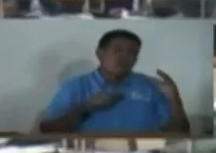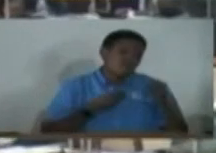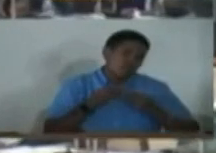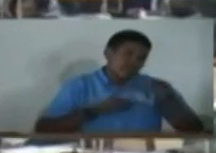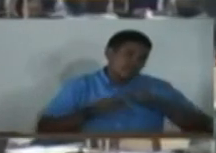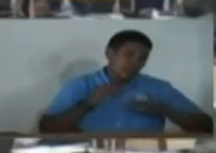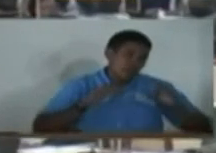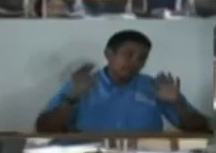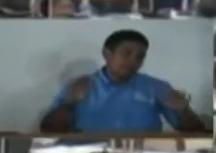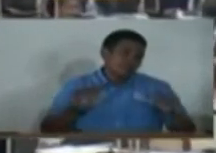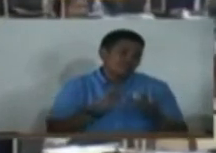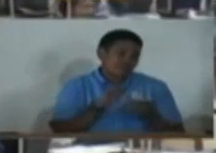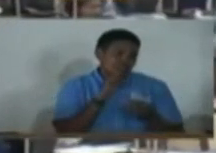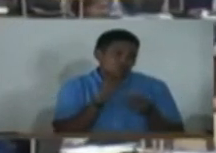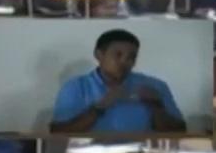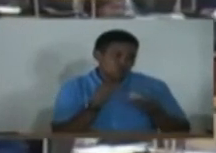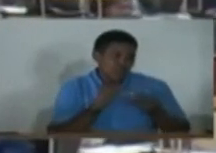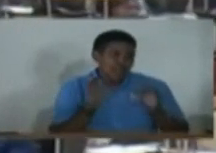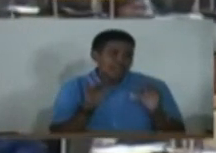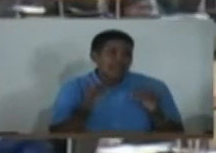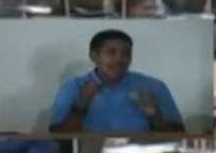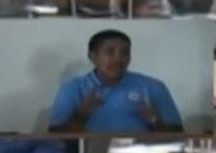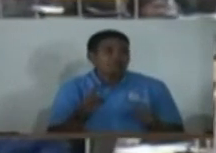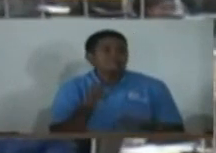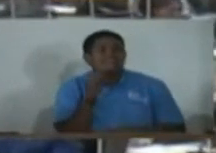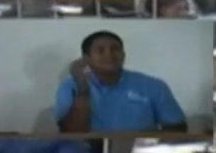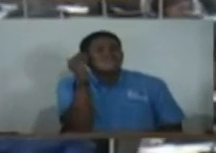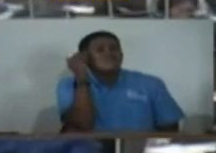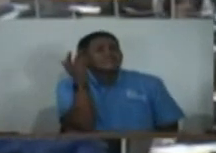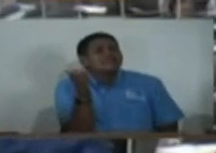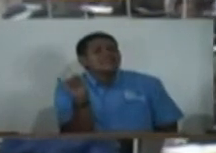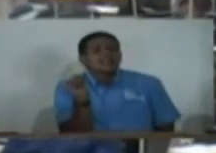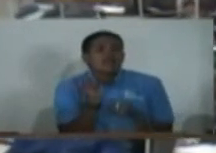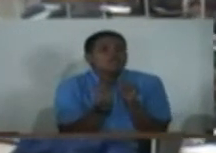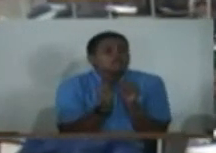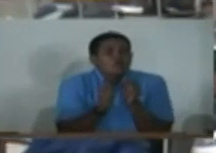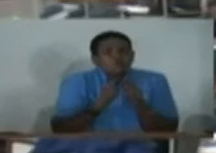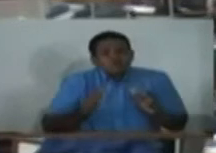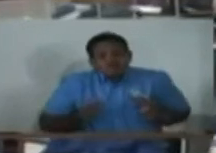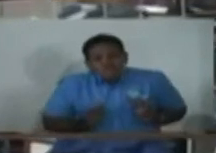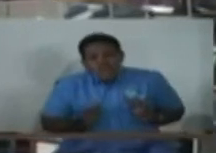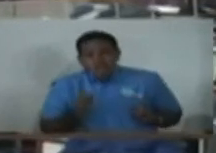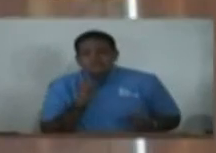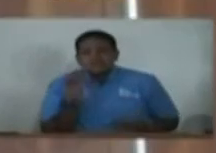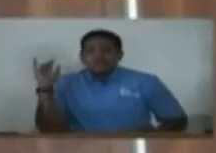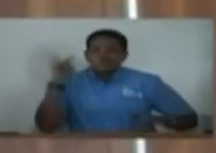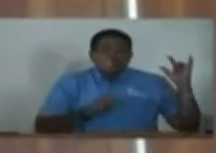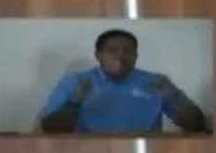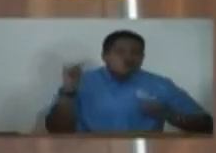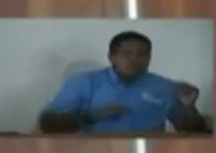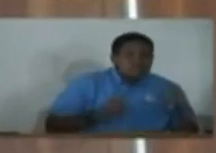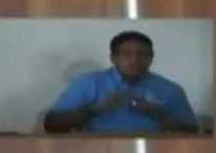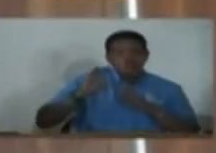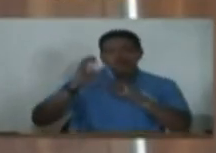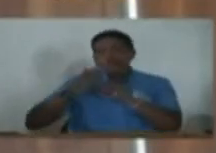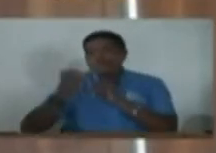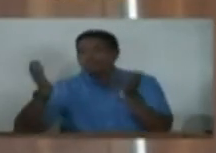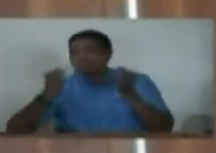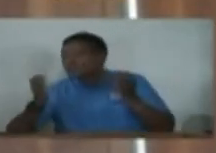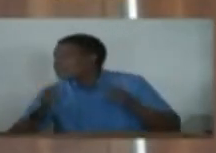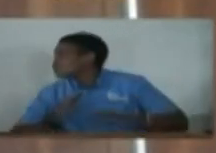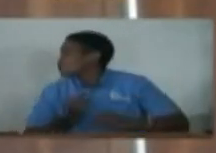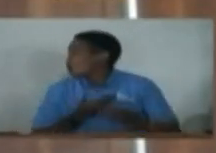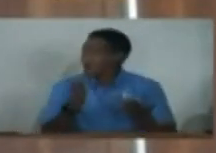in terms of trade, looking at unfamiliar things like sport and retirement tourism and cultural services and our